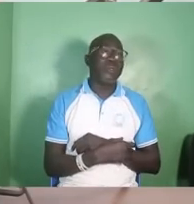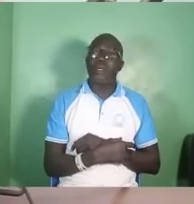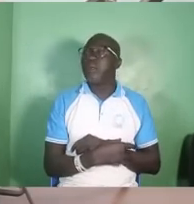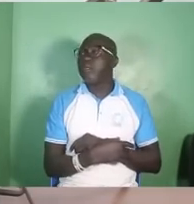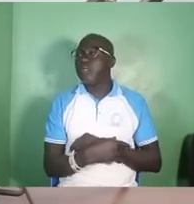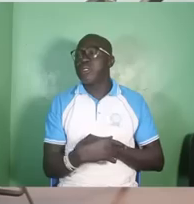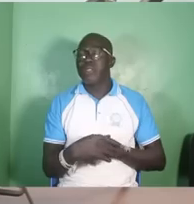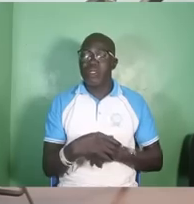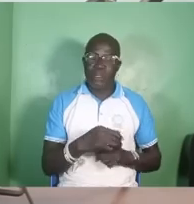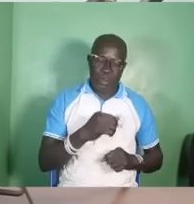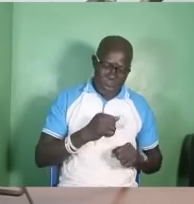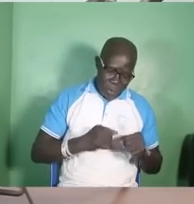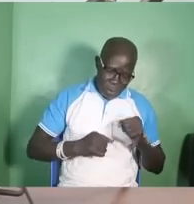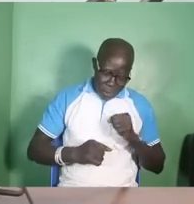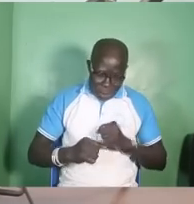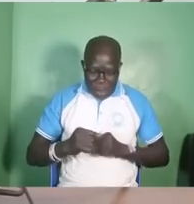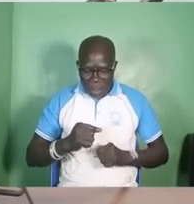yo yo risi,